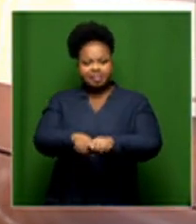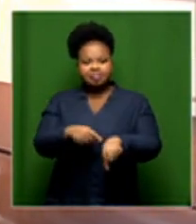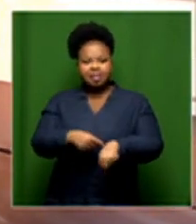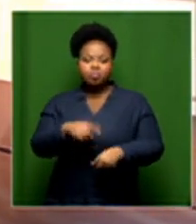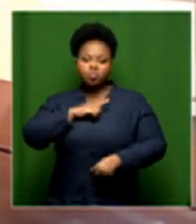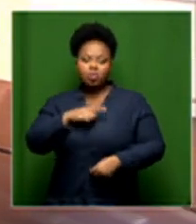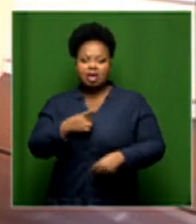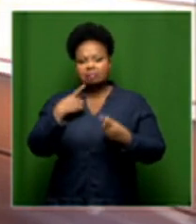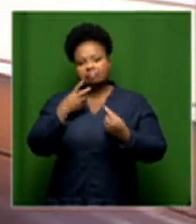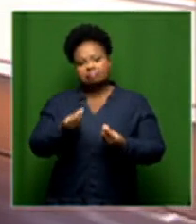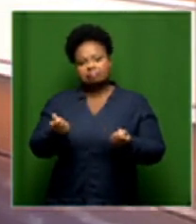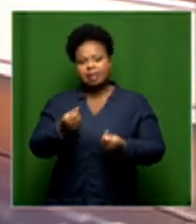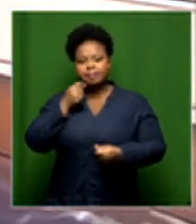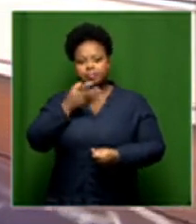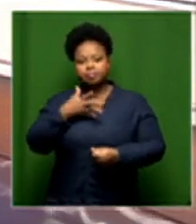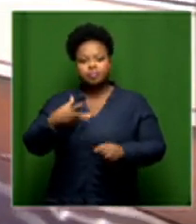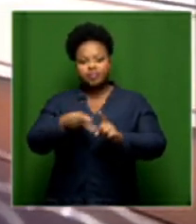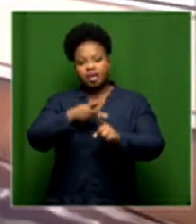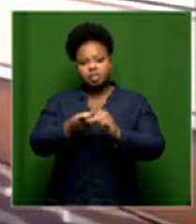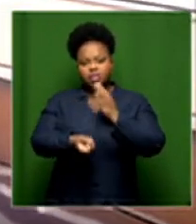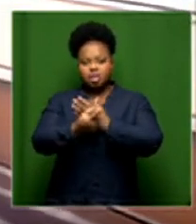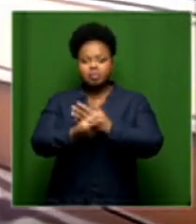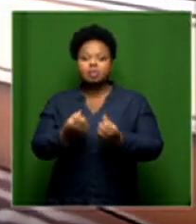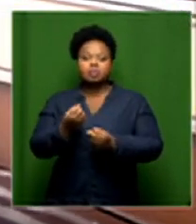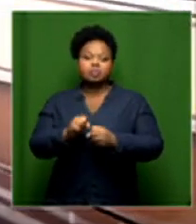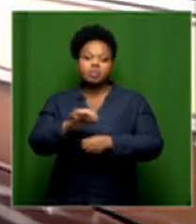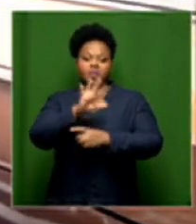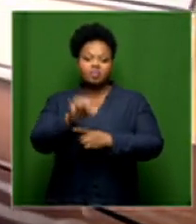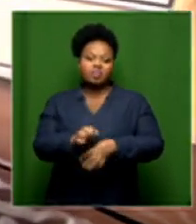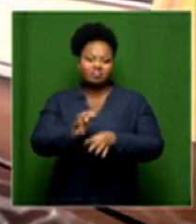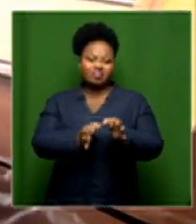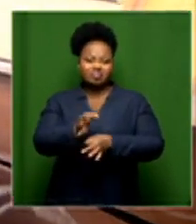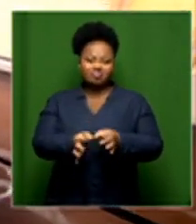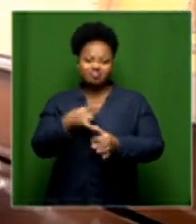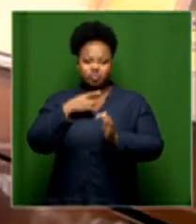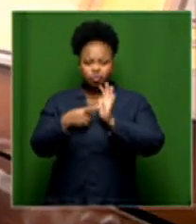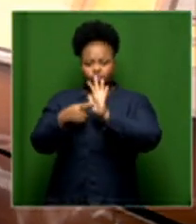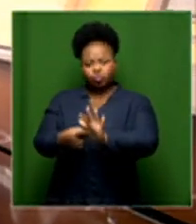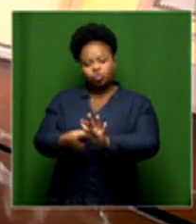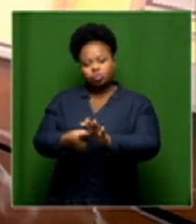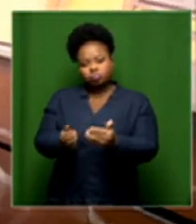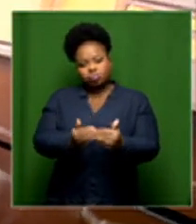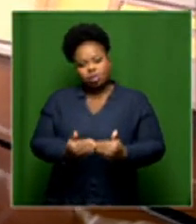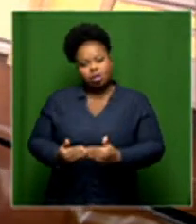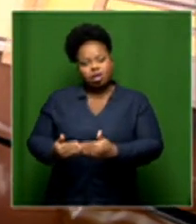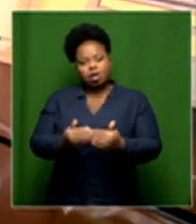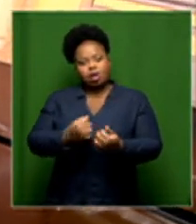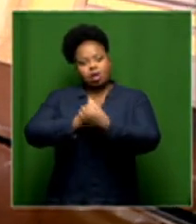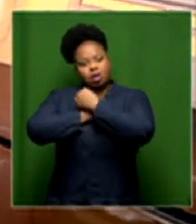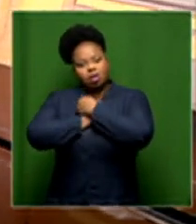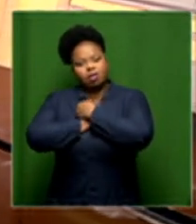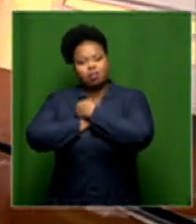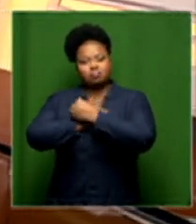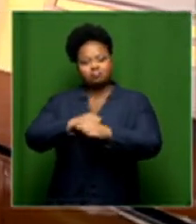heightened outcry over gender-based violence in South Africa. He describes the song as, a song that symbolizes the love,